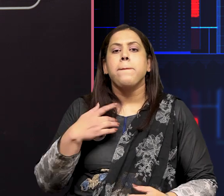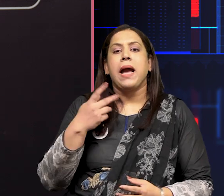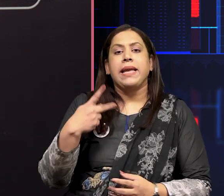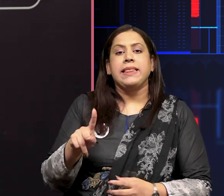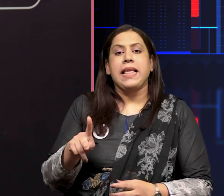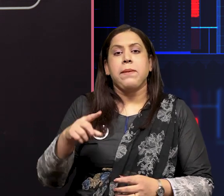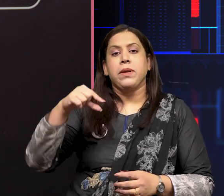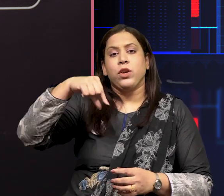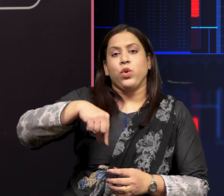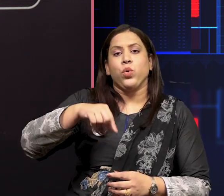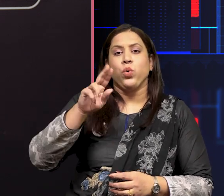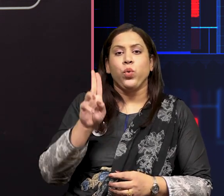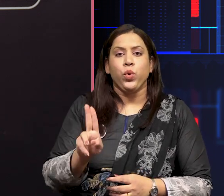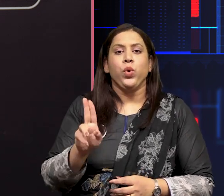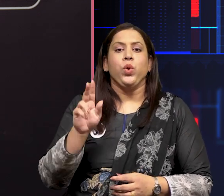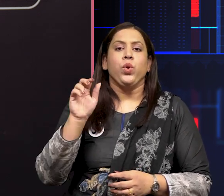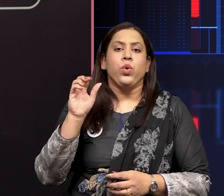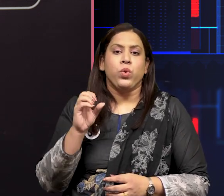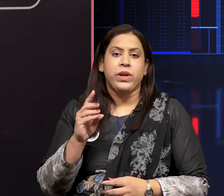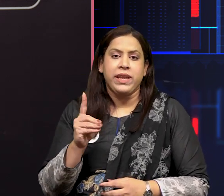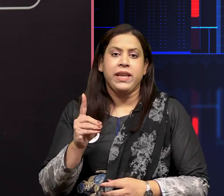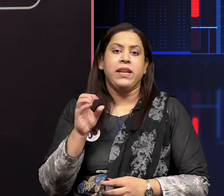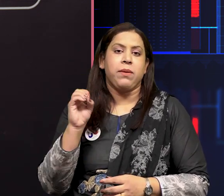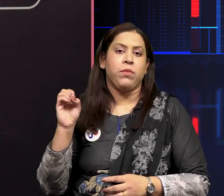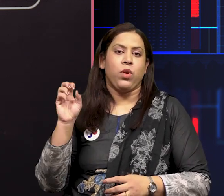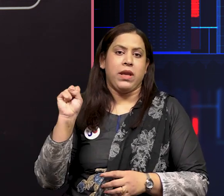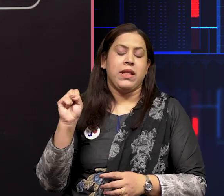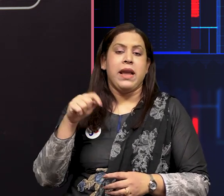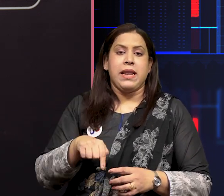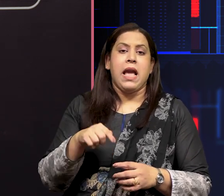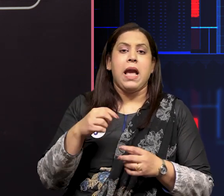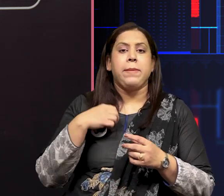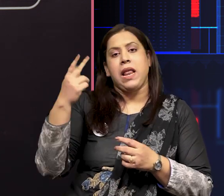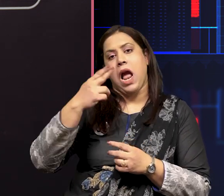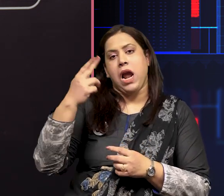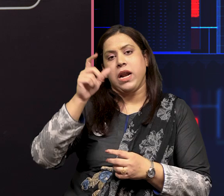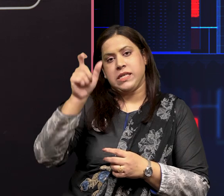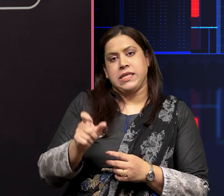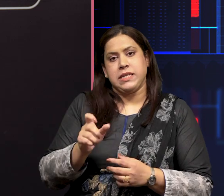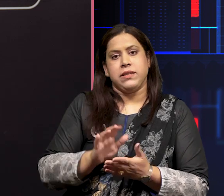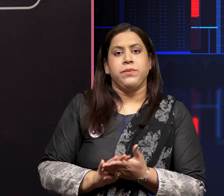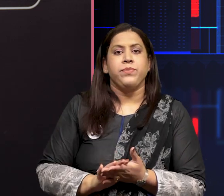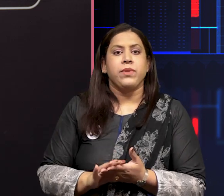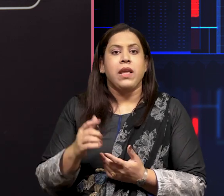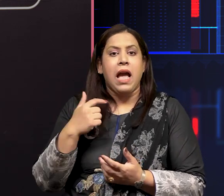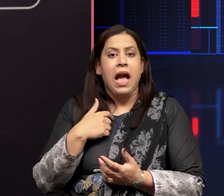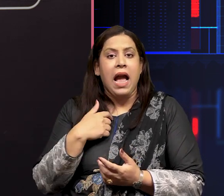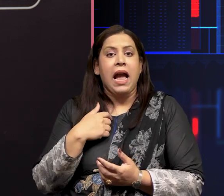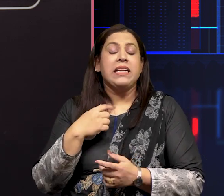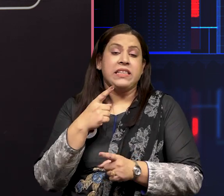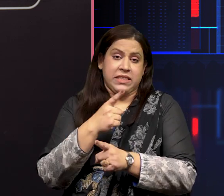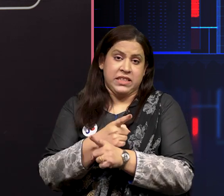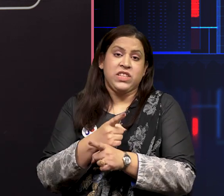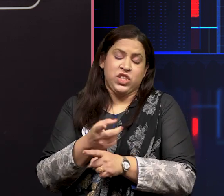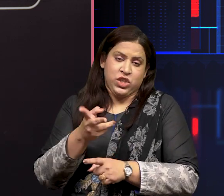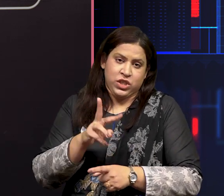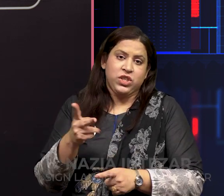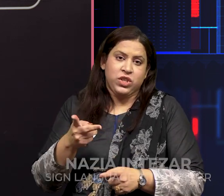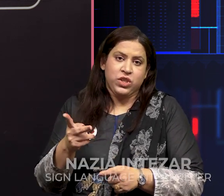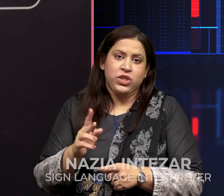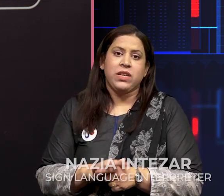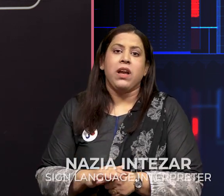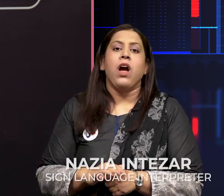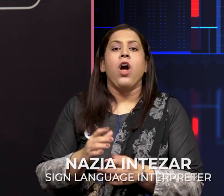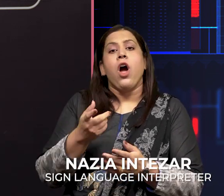My name is Quddus Mirza and I am an artist and an art teacher as well as an